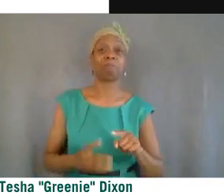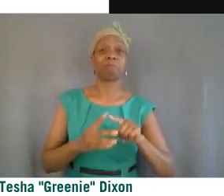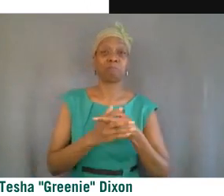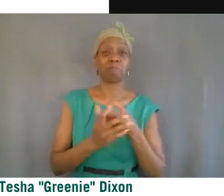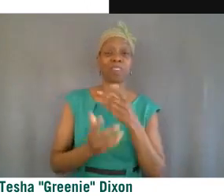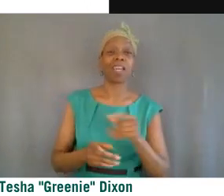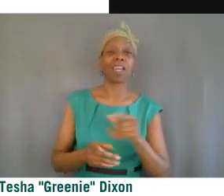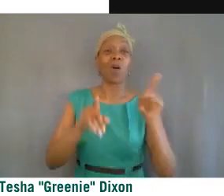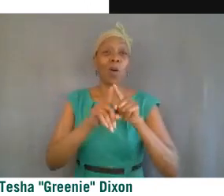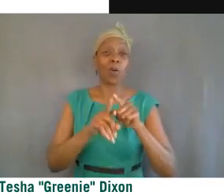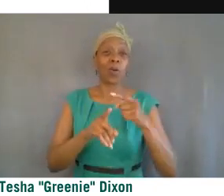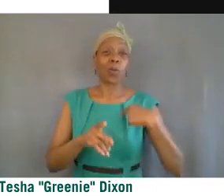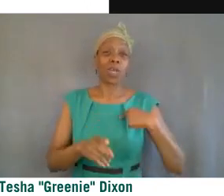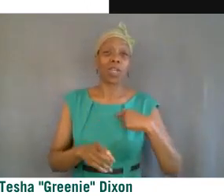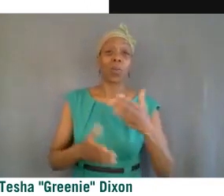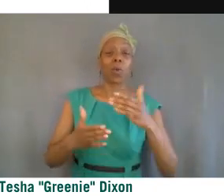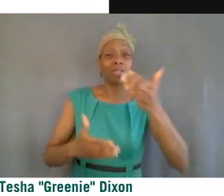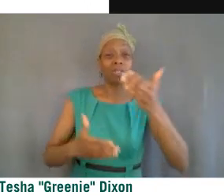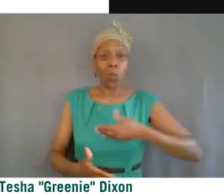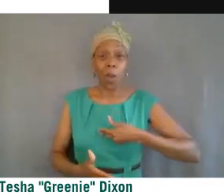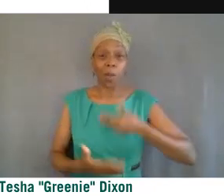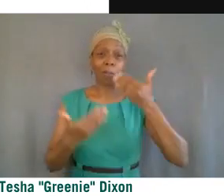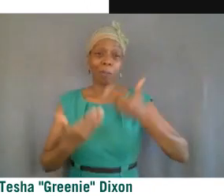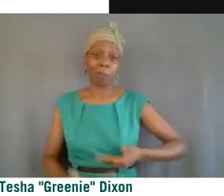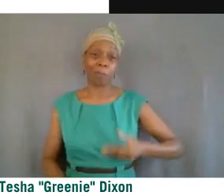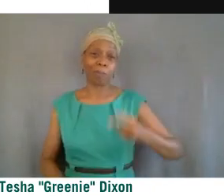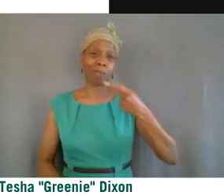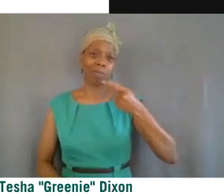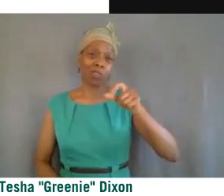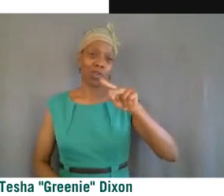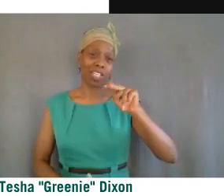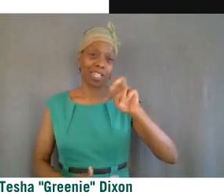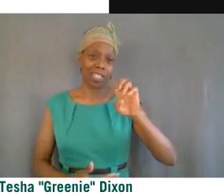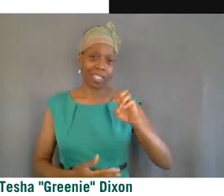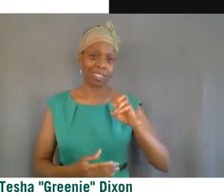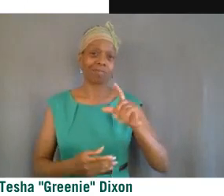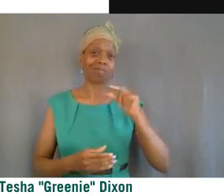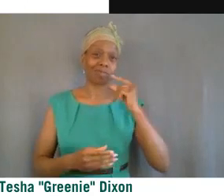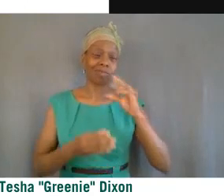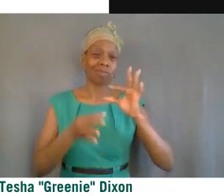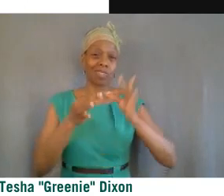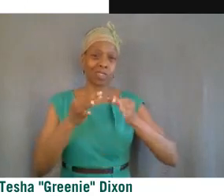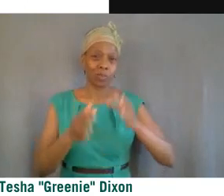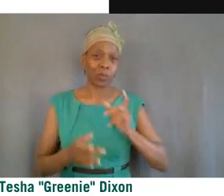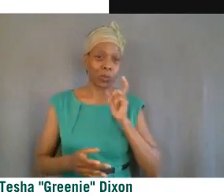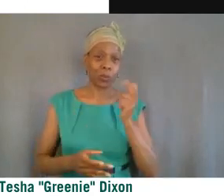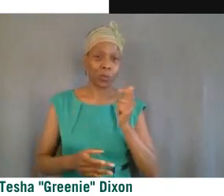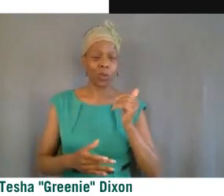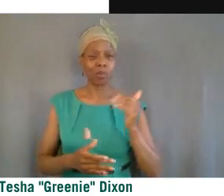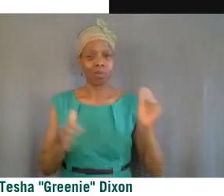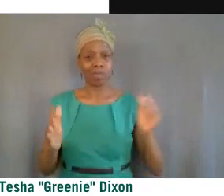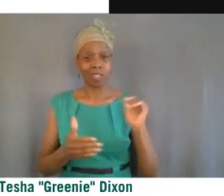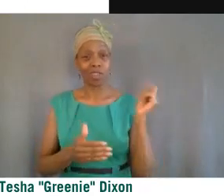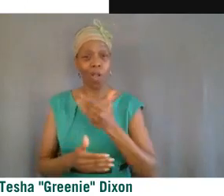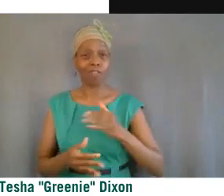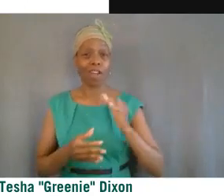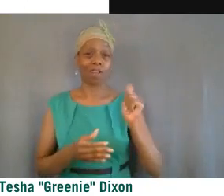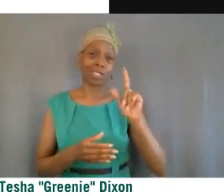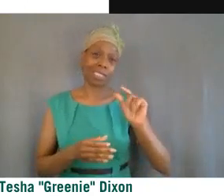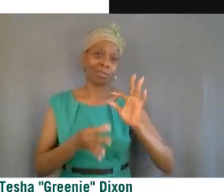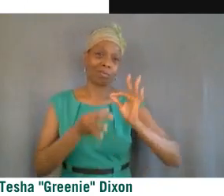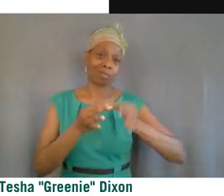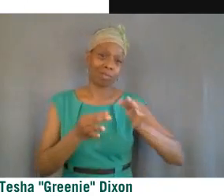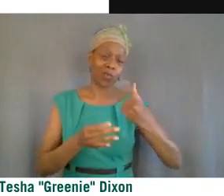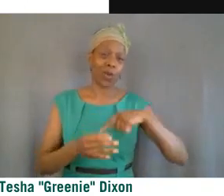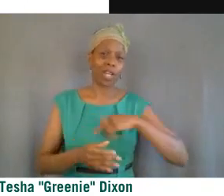we would also really like to welcome Greenie back, who does all our sign languaging interpretations for us. So thank you,